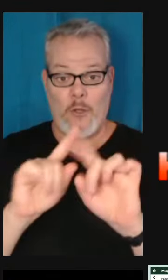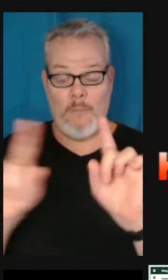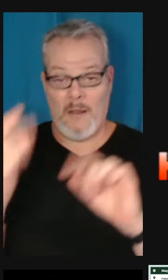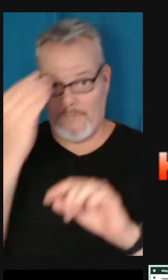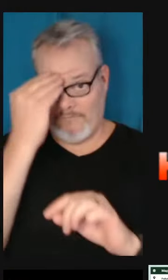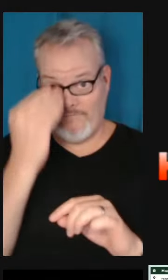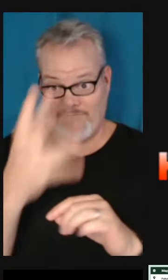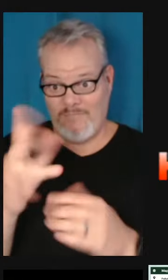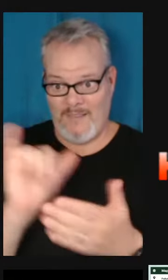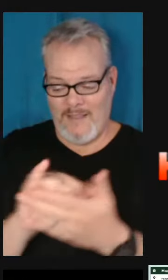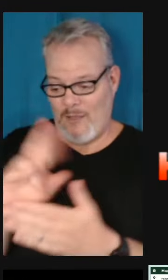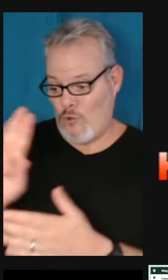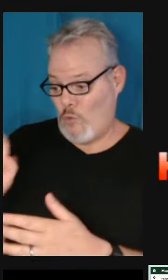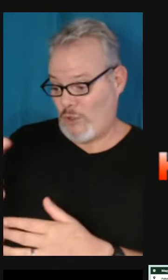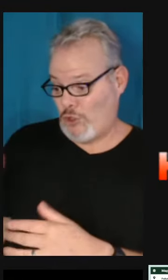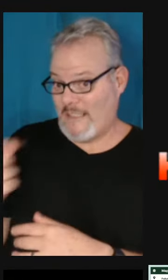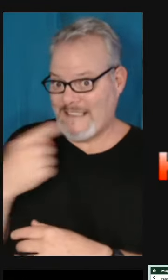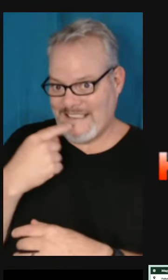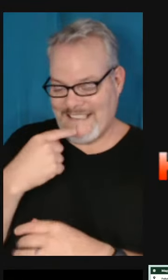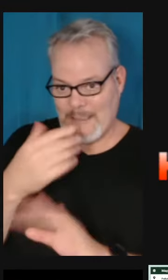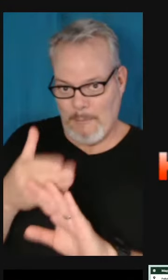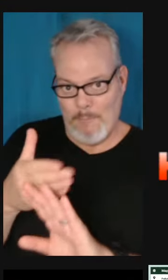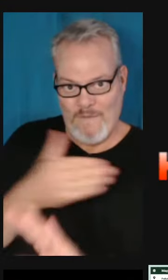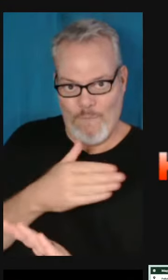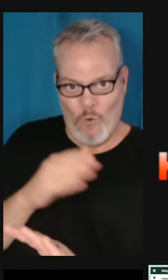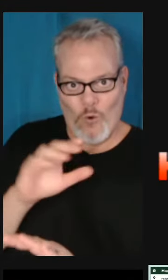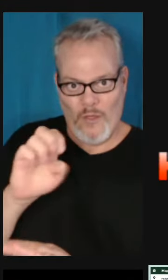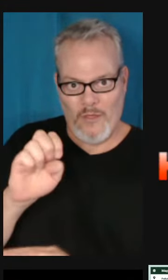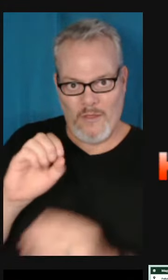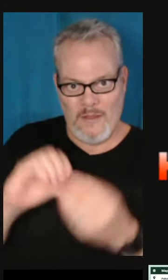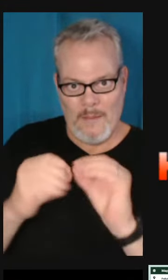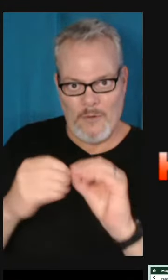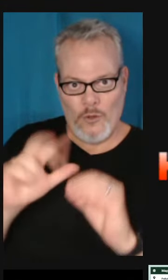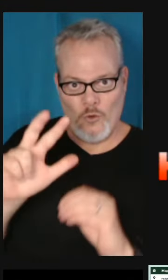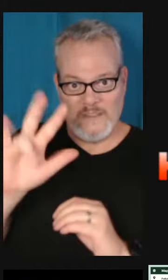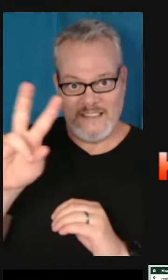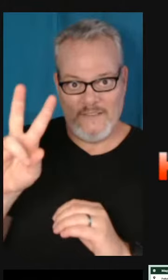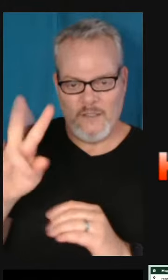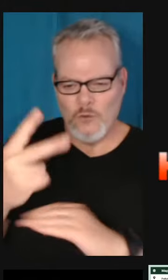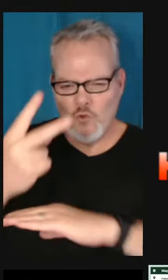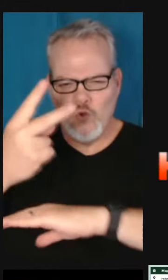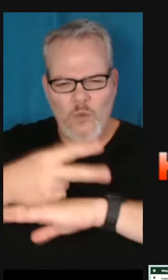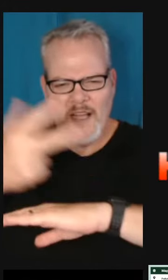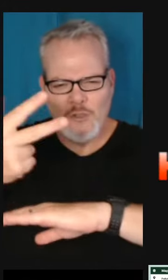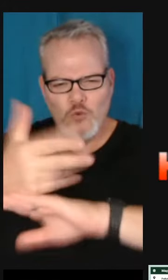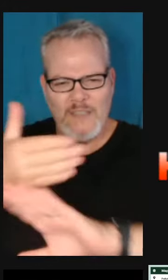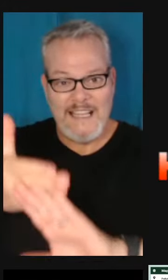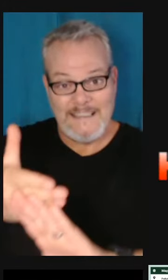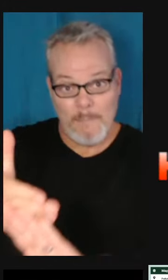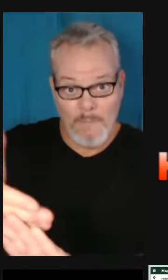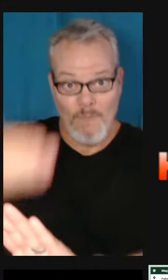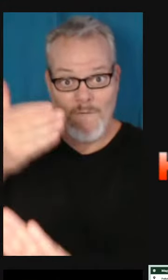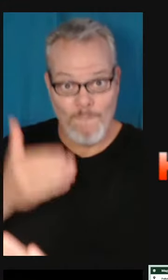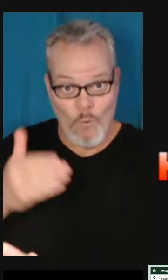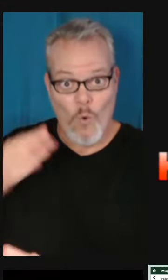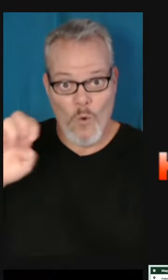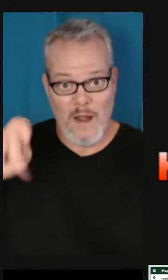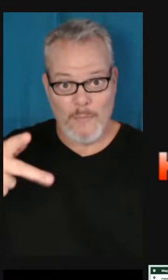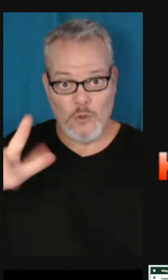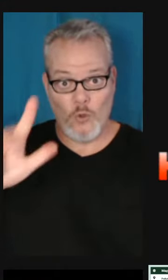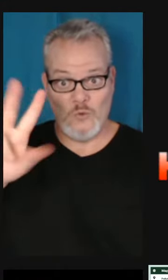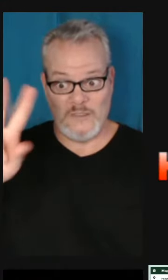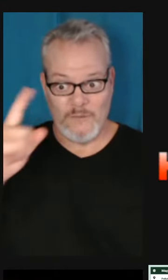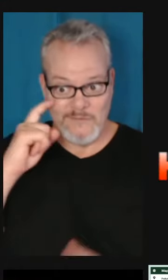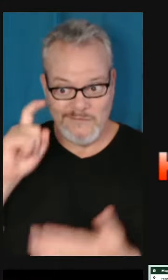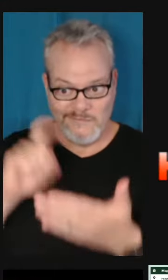of episode 37, this most recent one, for those 2 or 3 days ahead of the episode actually fountaining, this is